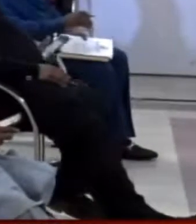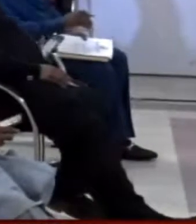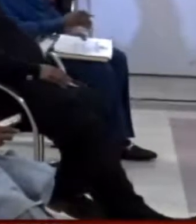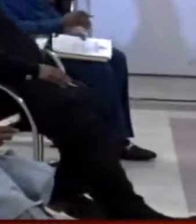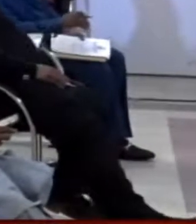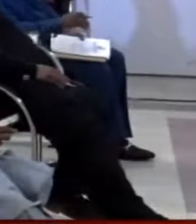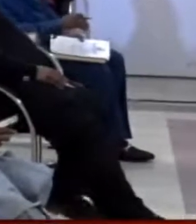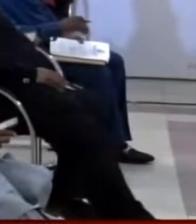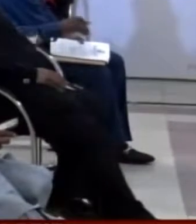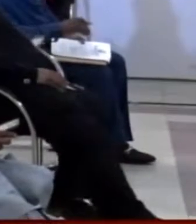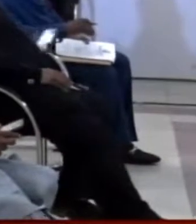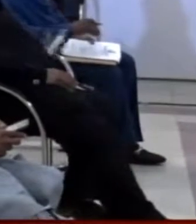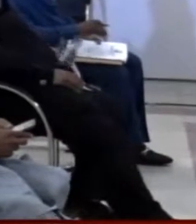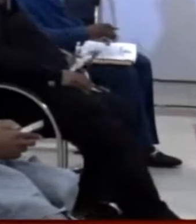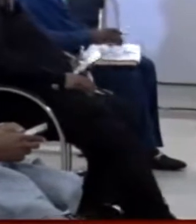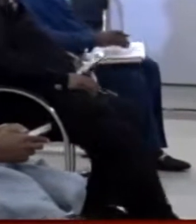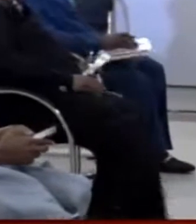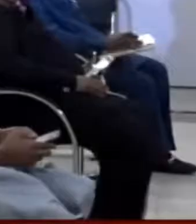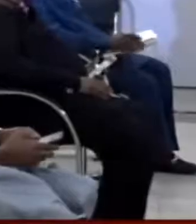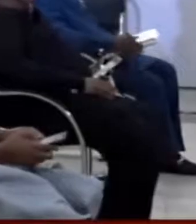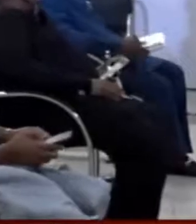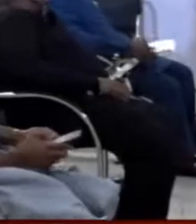Hello, how are you? Good.